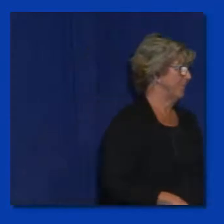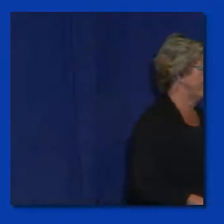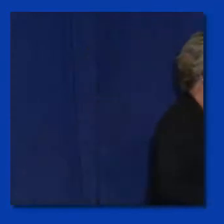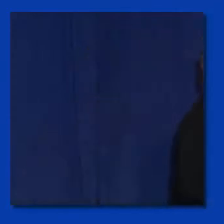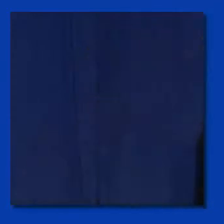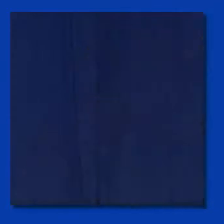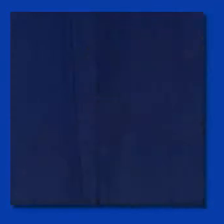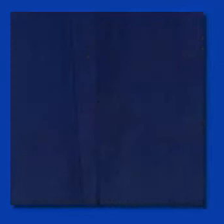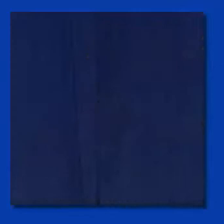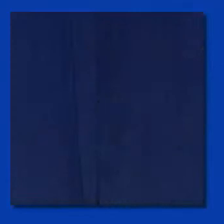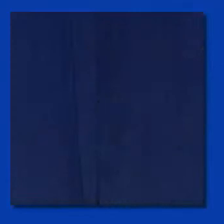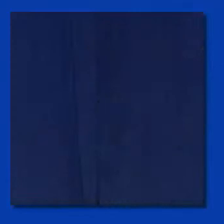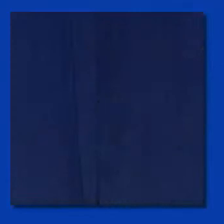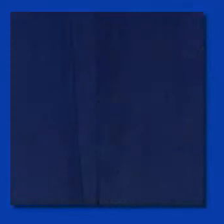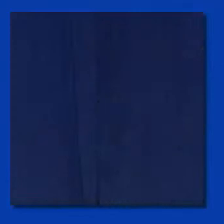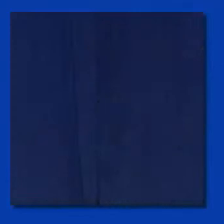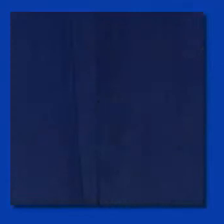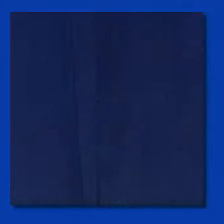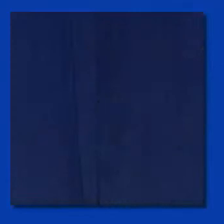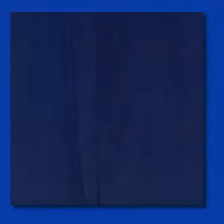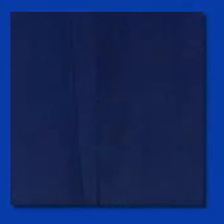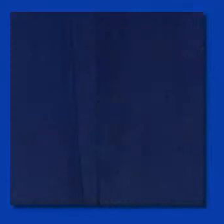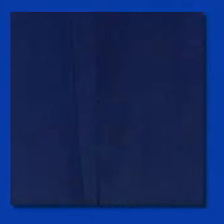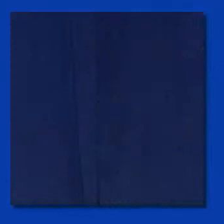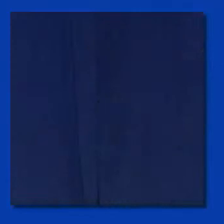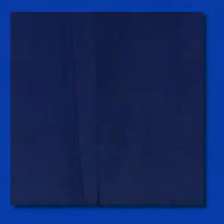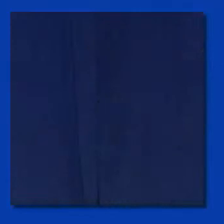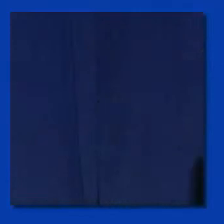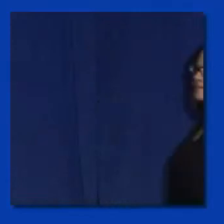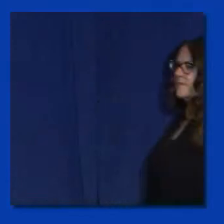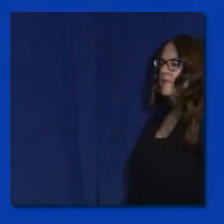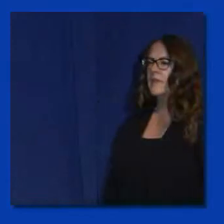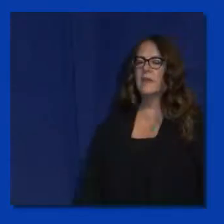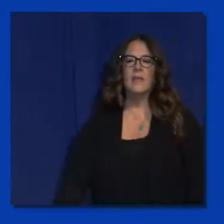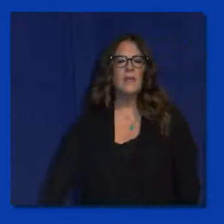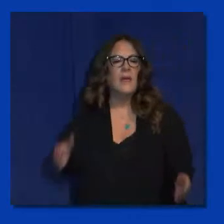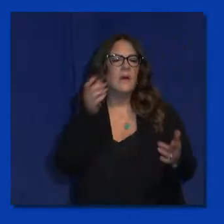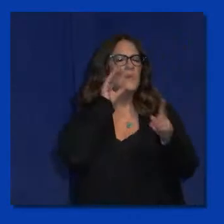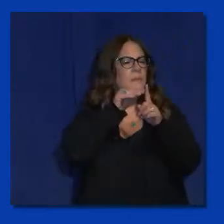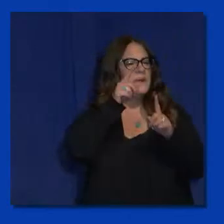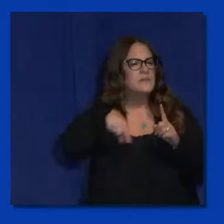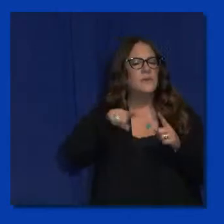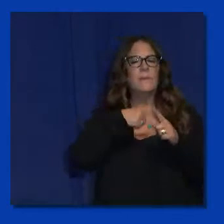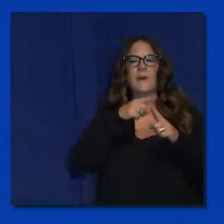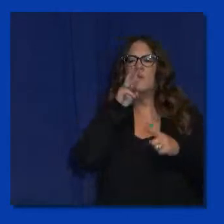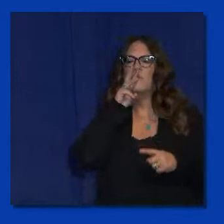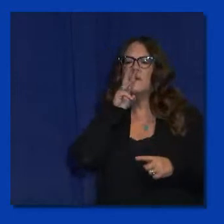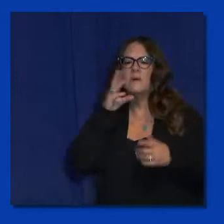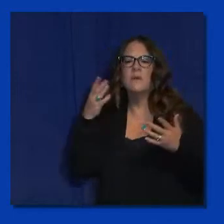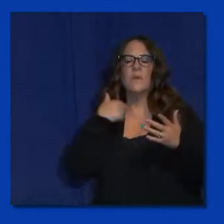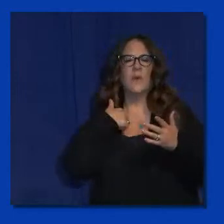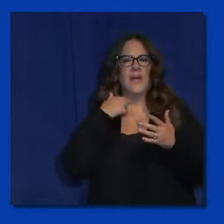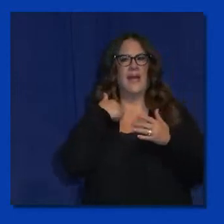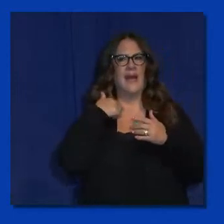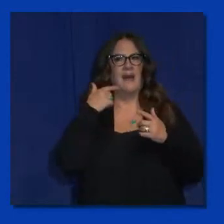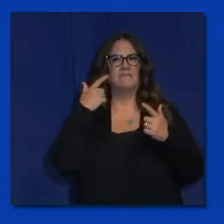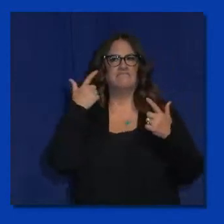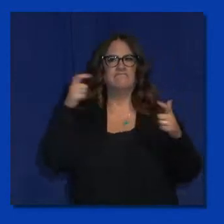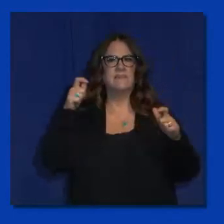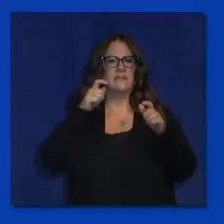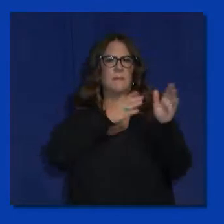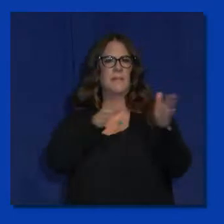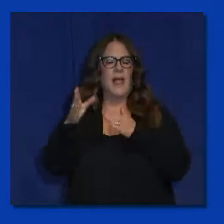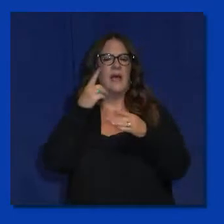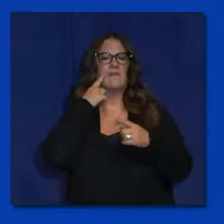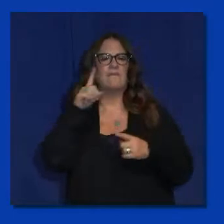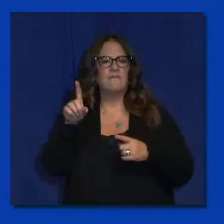do what I just did with water and remind you we have a master plan for wildfire and forest resilience. This